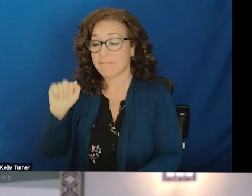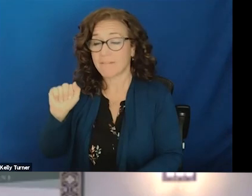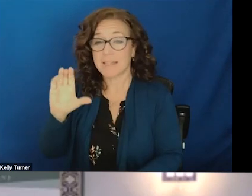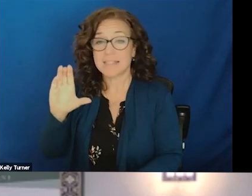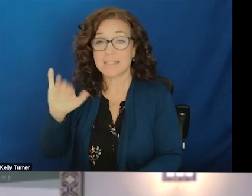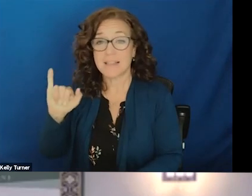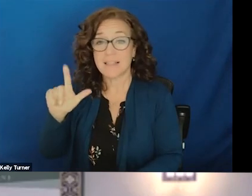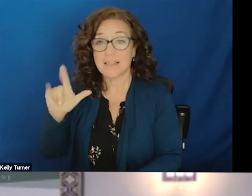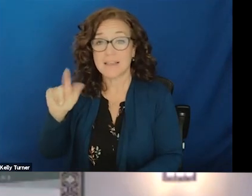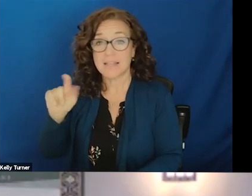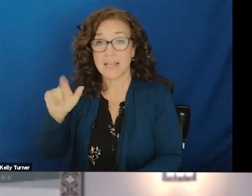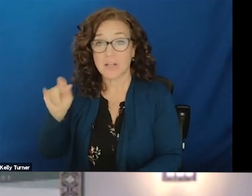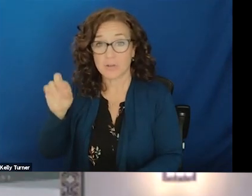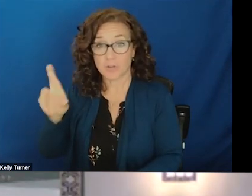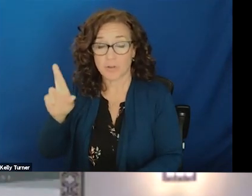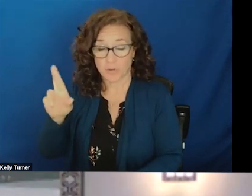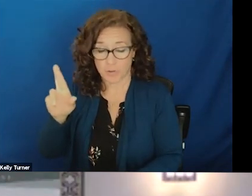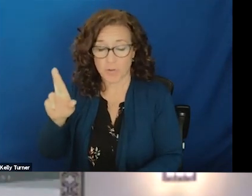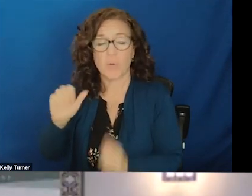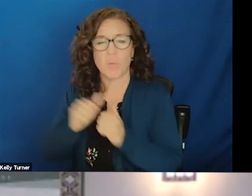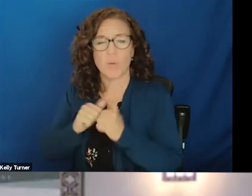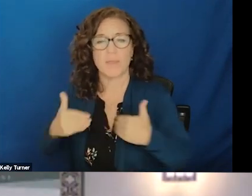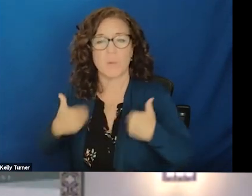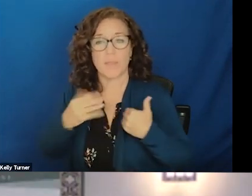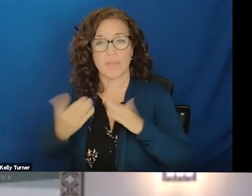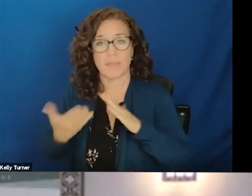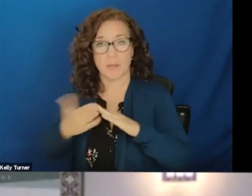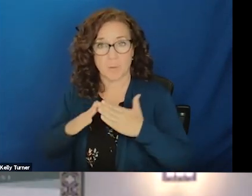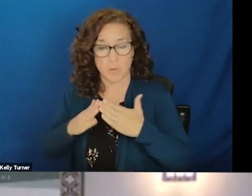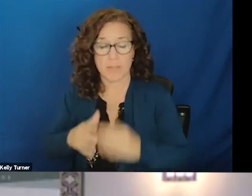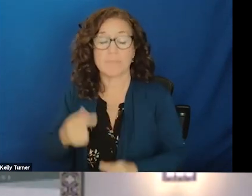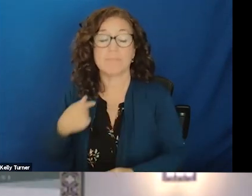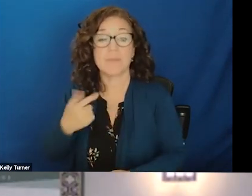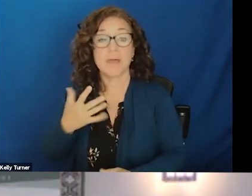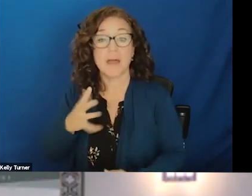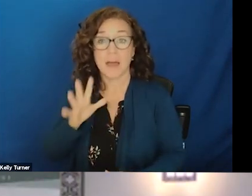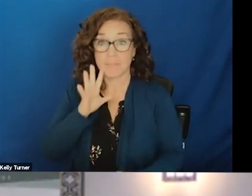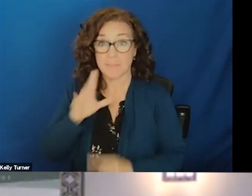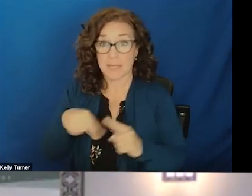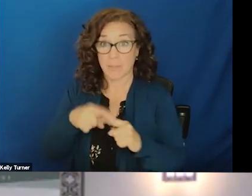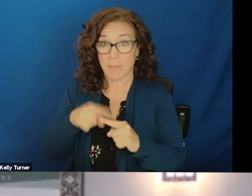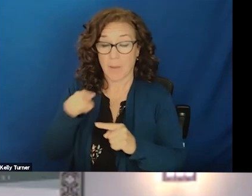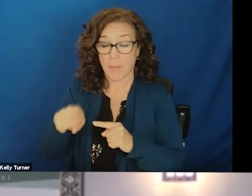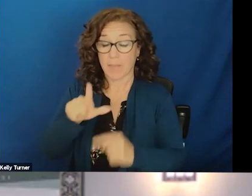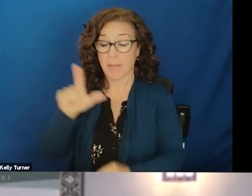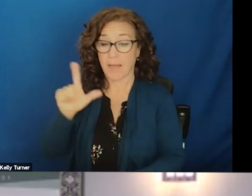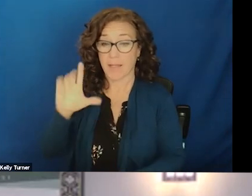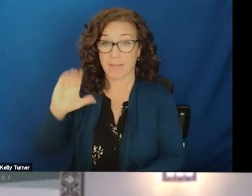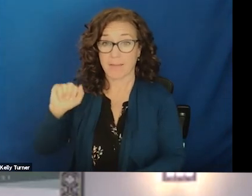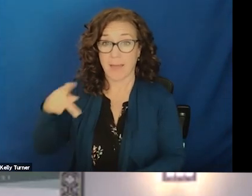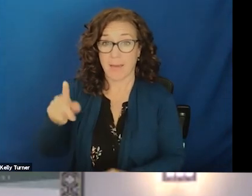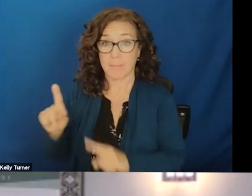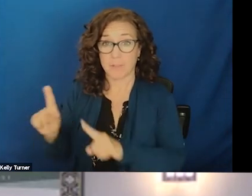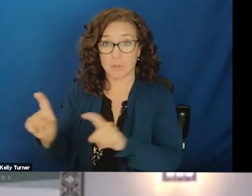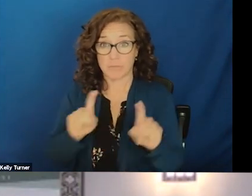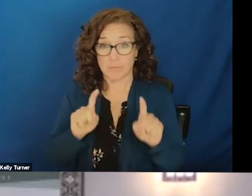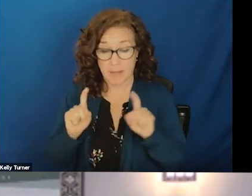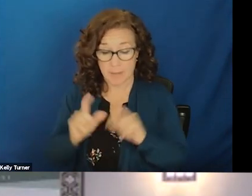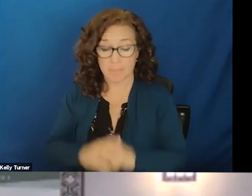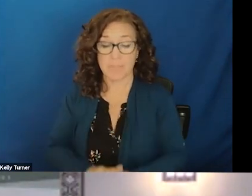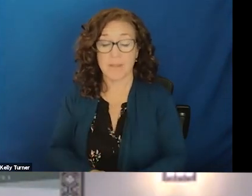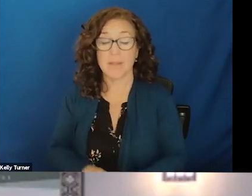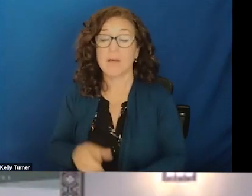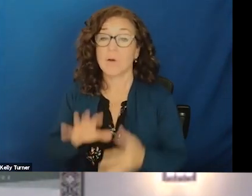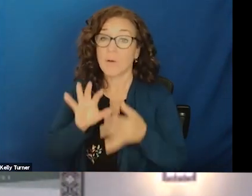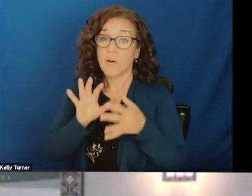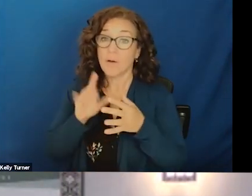I'm speaking tonight to express my concern regarding the LCAP survey. According to the charts published on the operationalizing